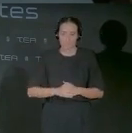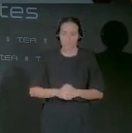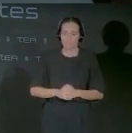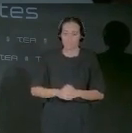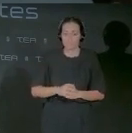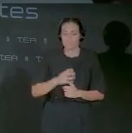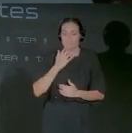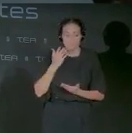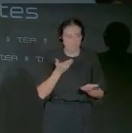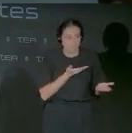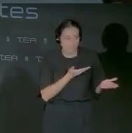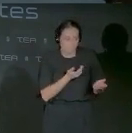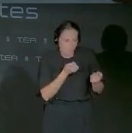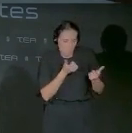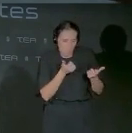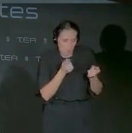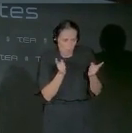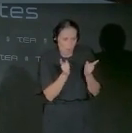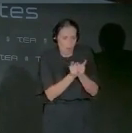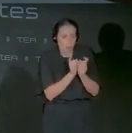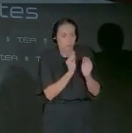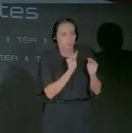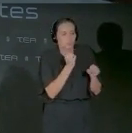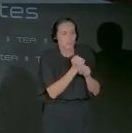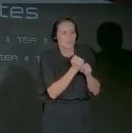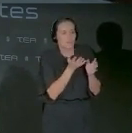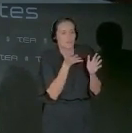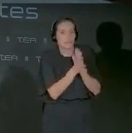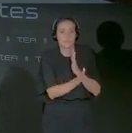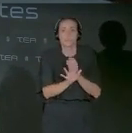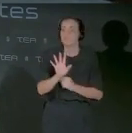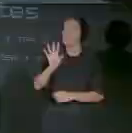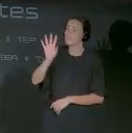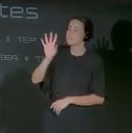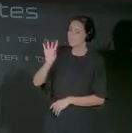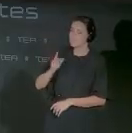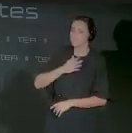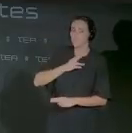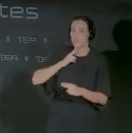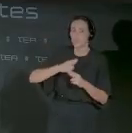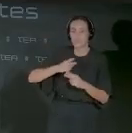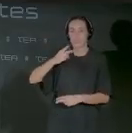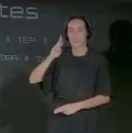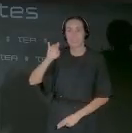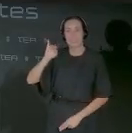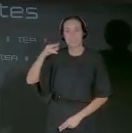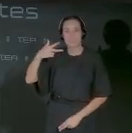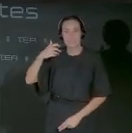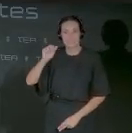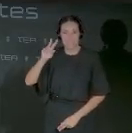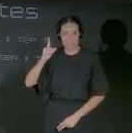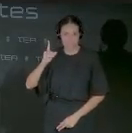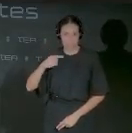okay. Yeah. I'm Richard Bartle. I'm a professor of computer game design at the University of